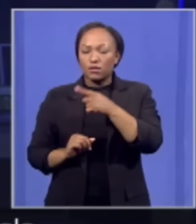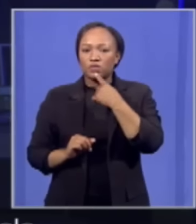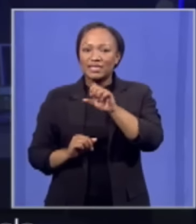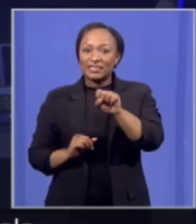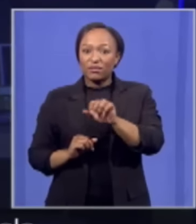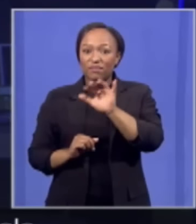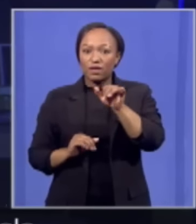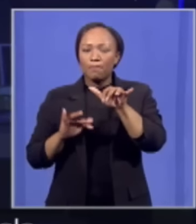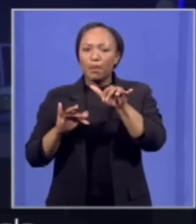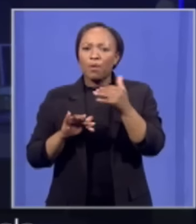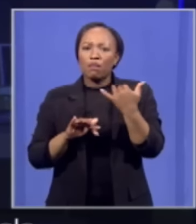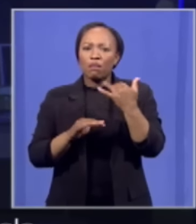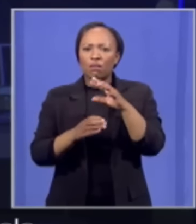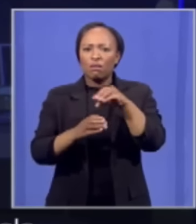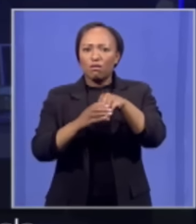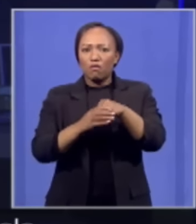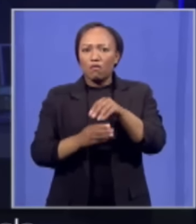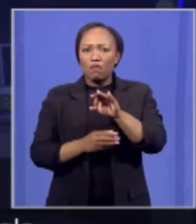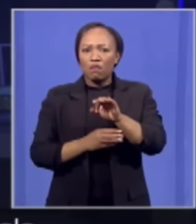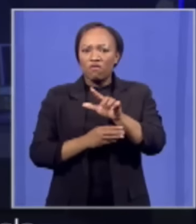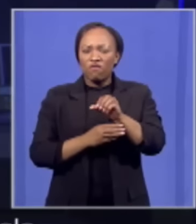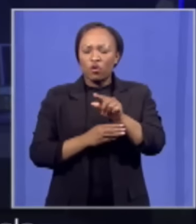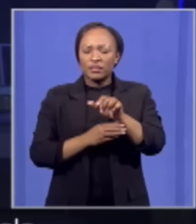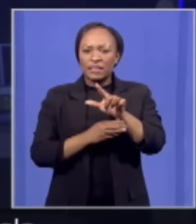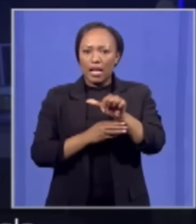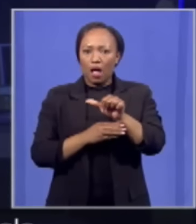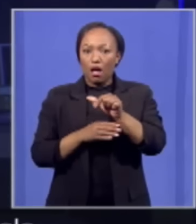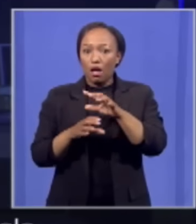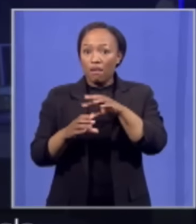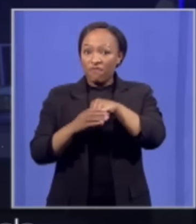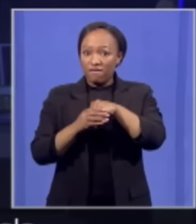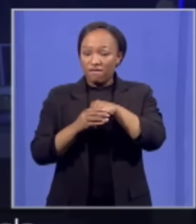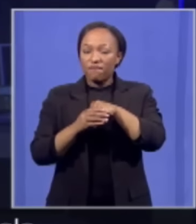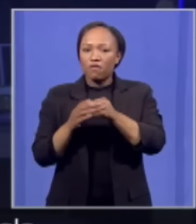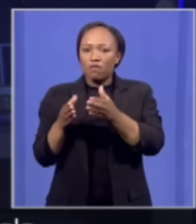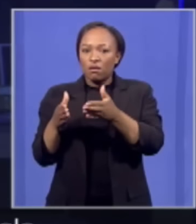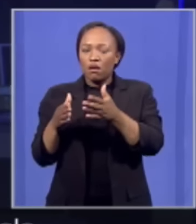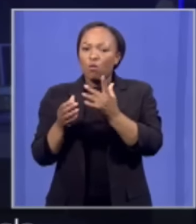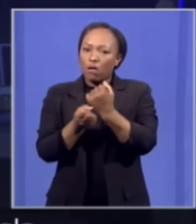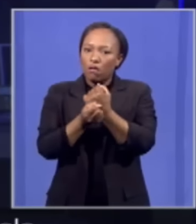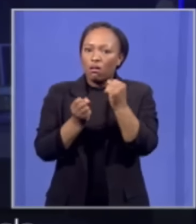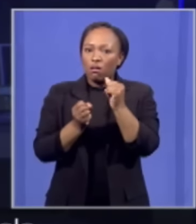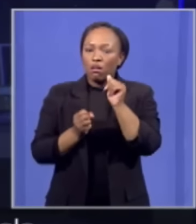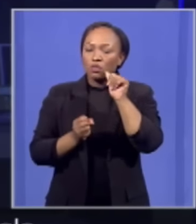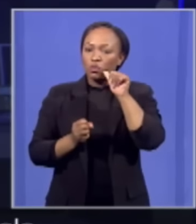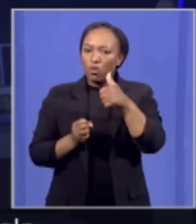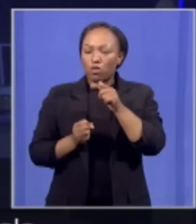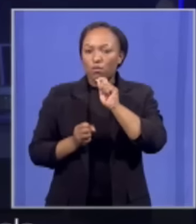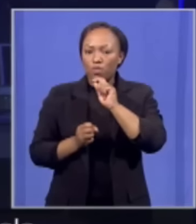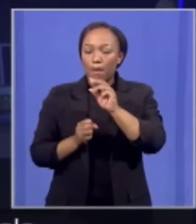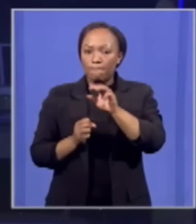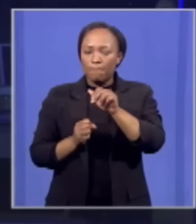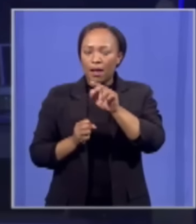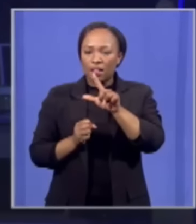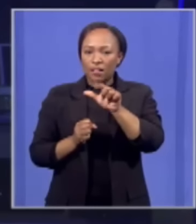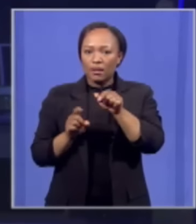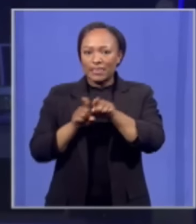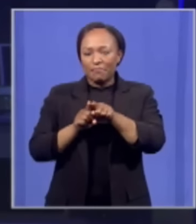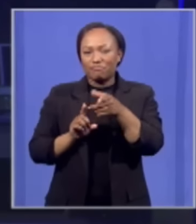karolo ya baitseki ba flotilla a tla lokollwa ho sanoseng ona a kenyeletsa setho sa palamente e leng Mandla Mandela.